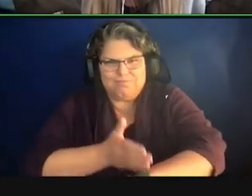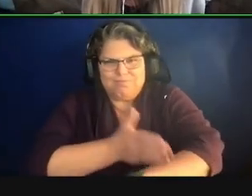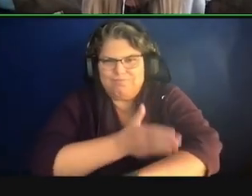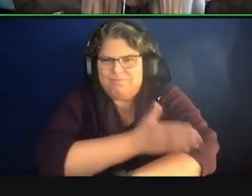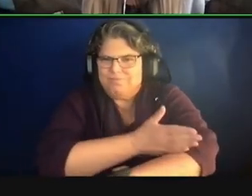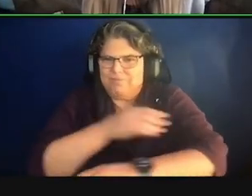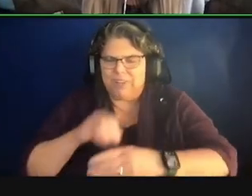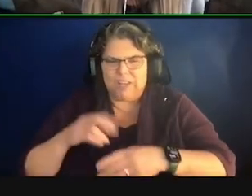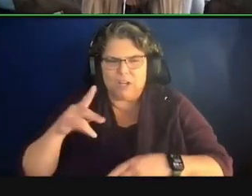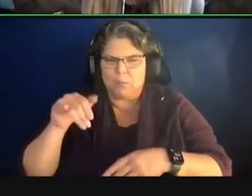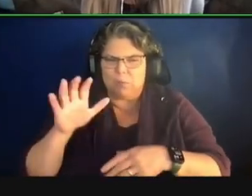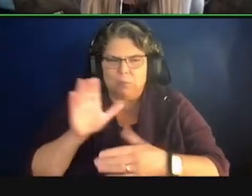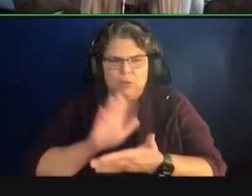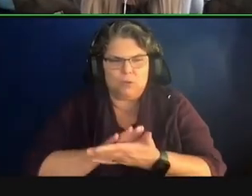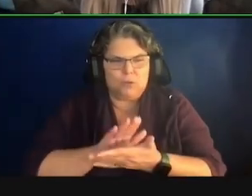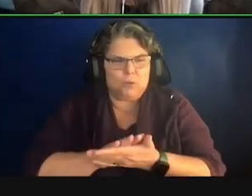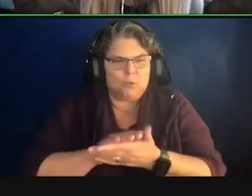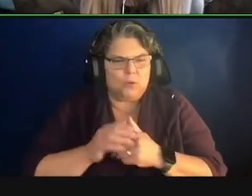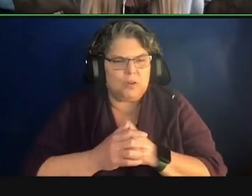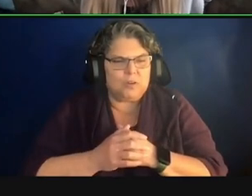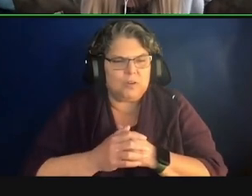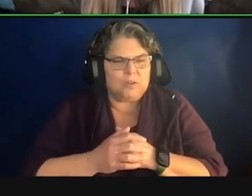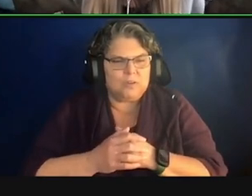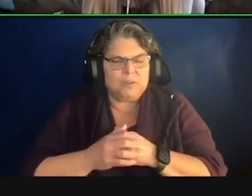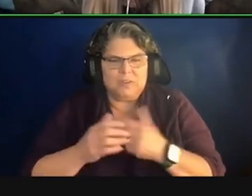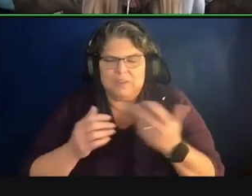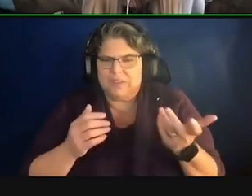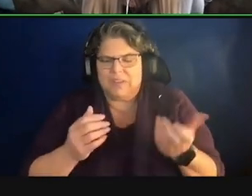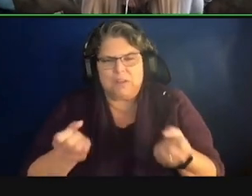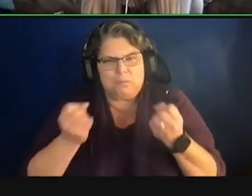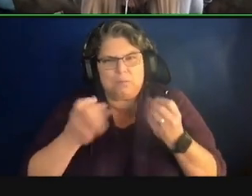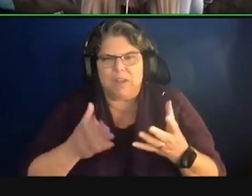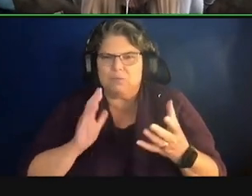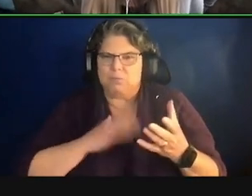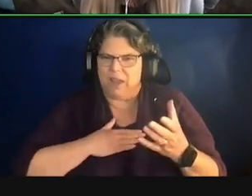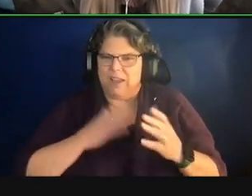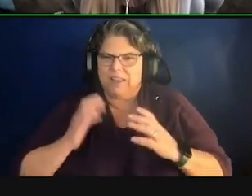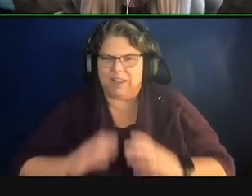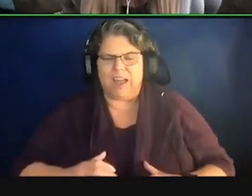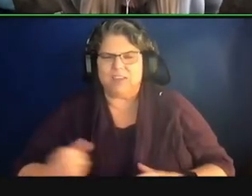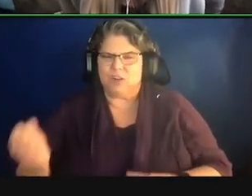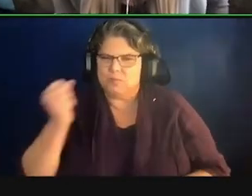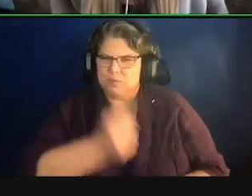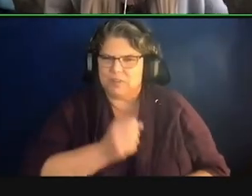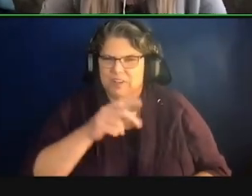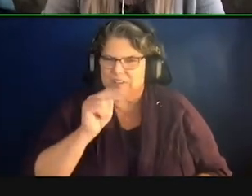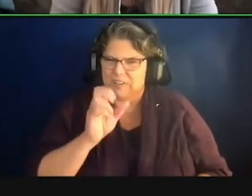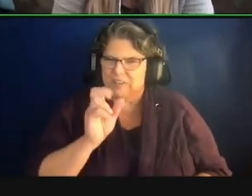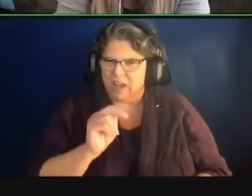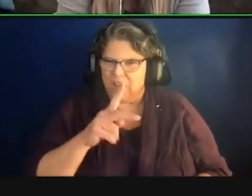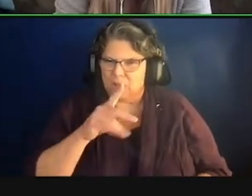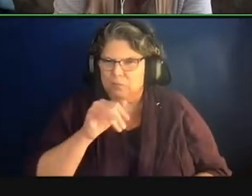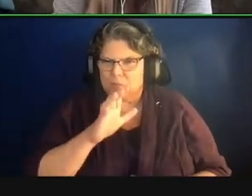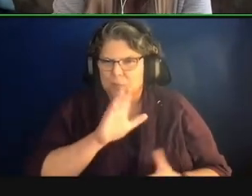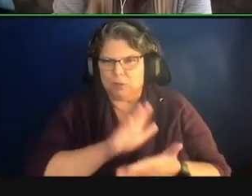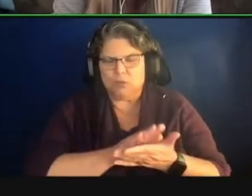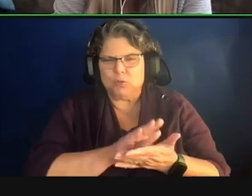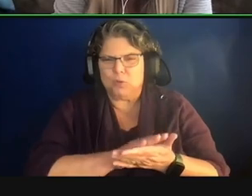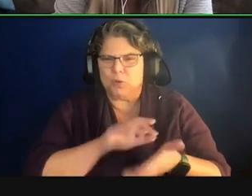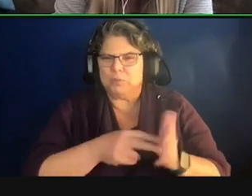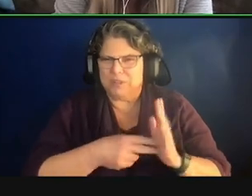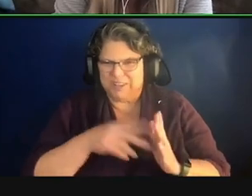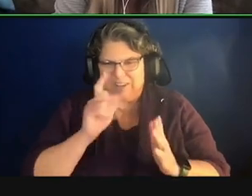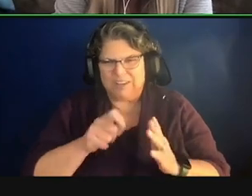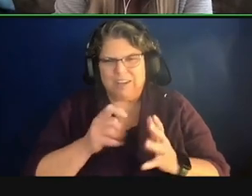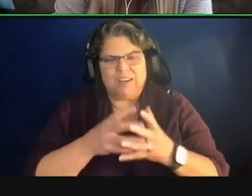environment in a public school setting. A lot of my clients who are placed in a non-public school require a substantial